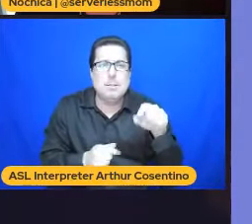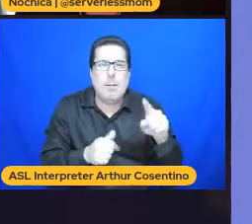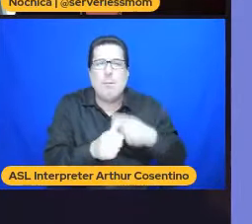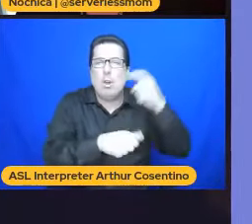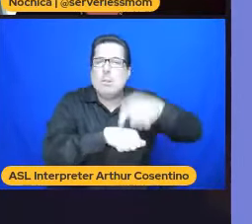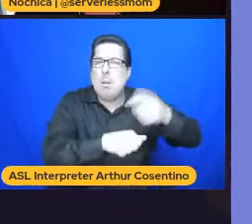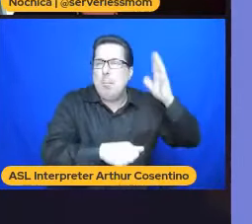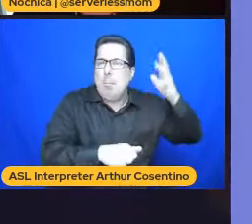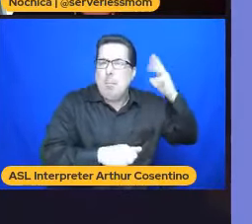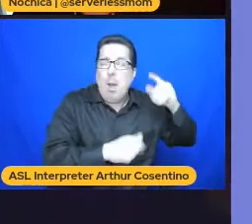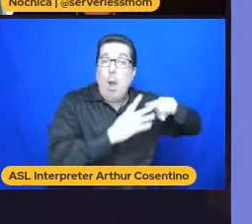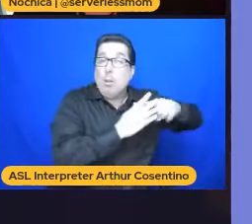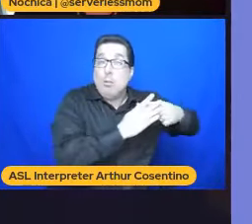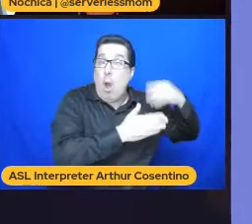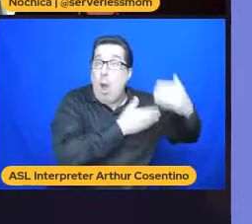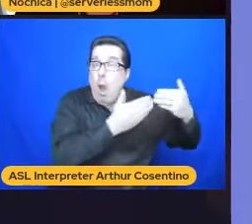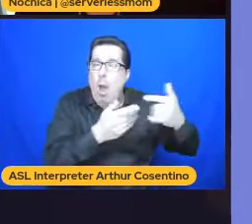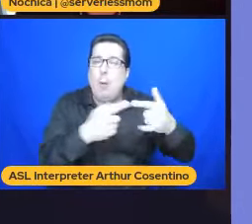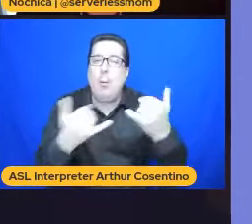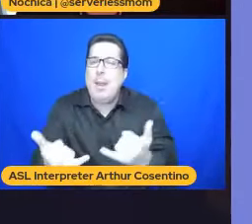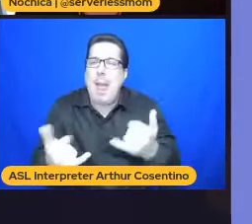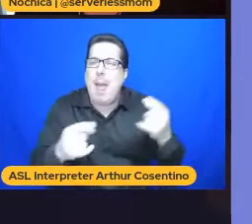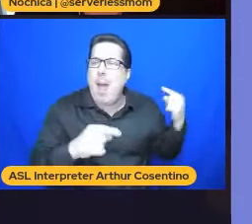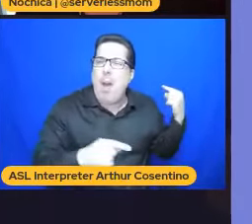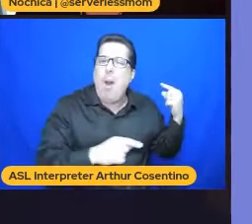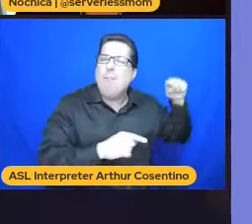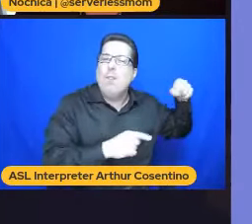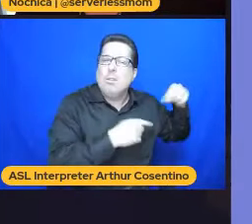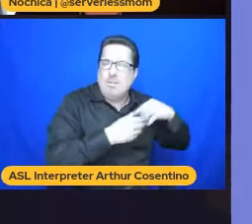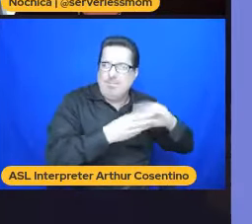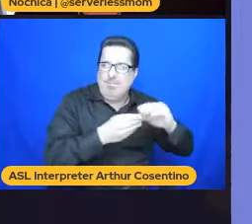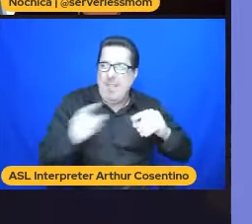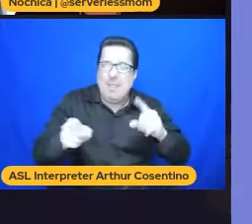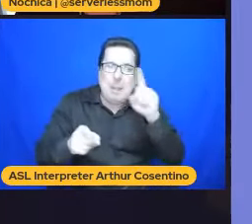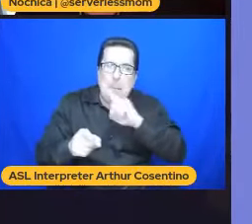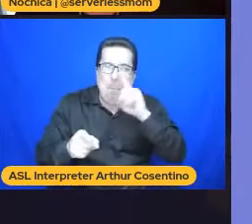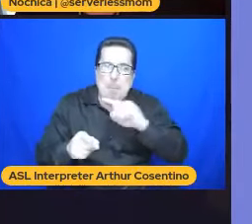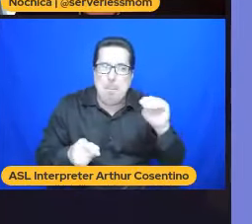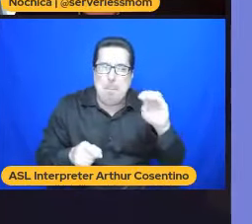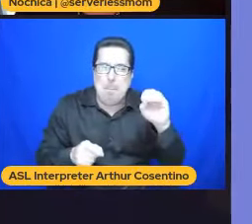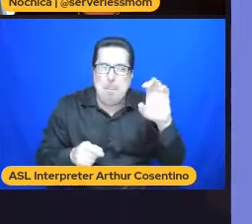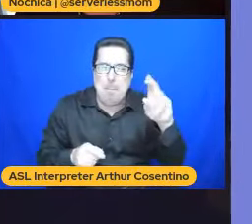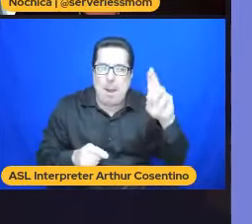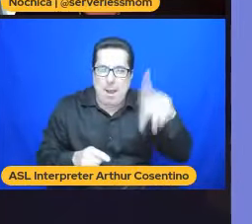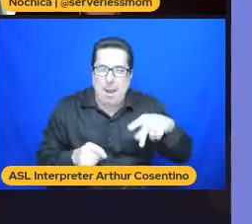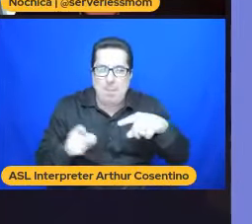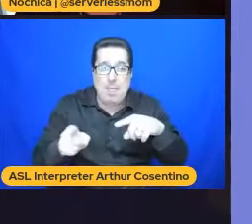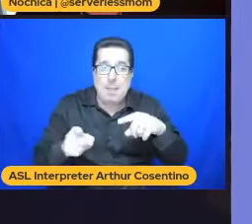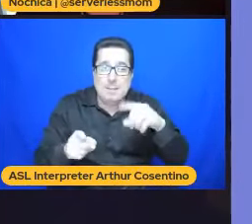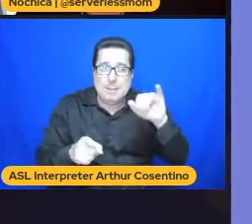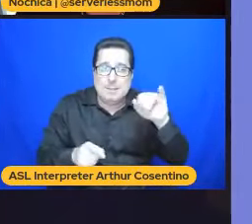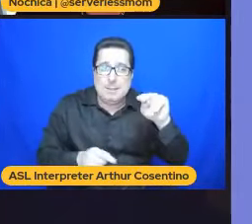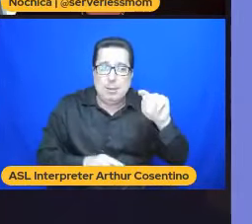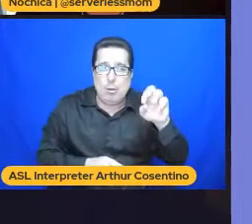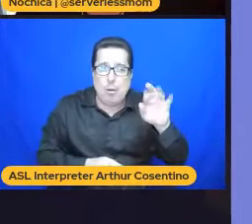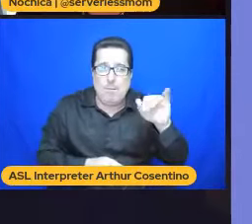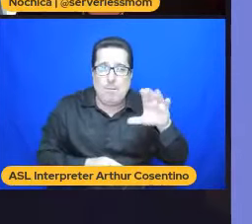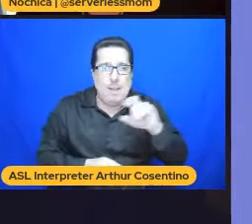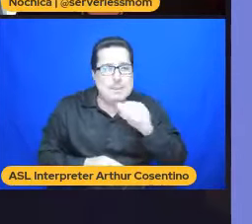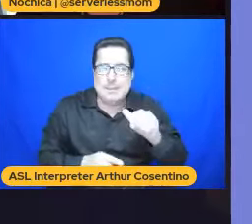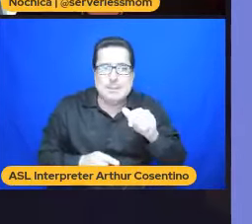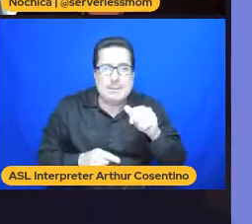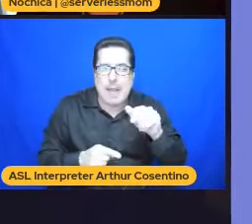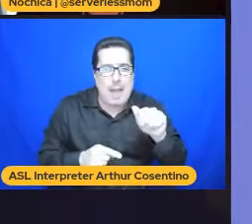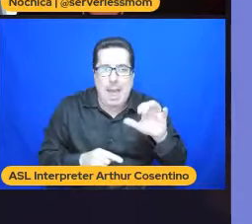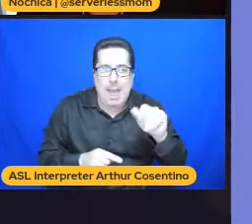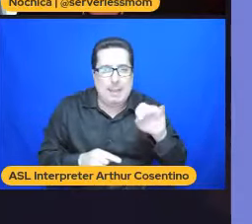at the outset. So early on, this is a mock-up that I made because this interface is no longer active on New Relic, but